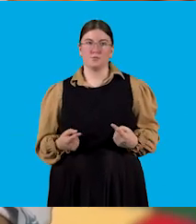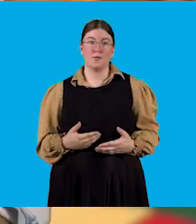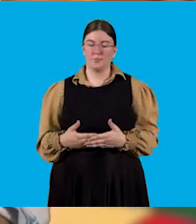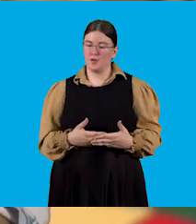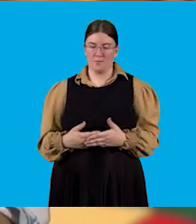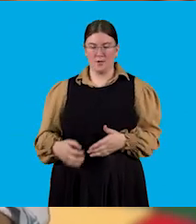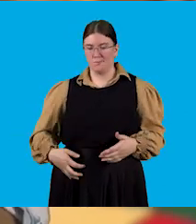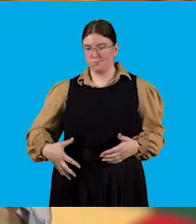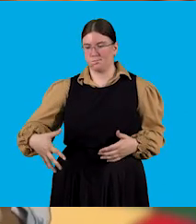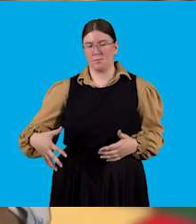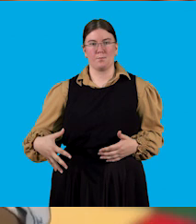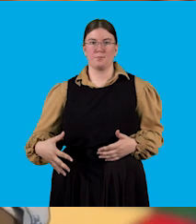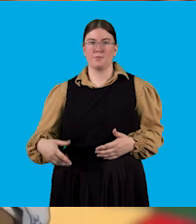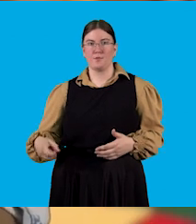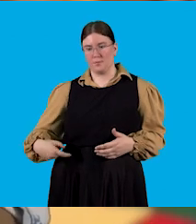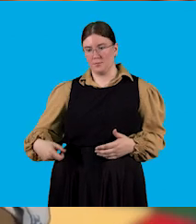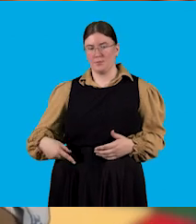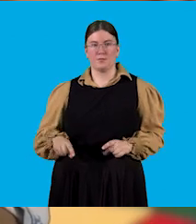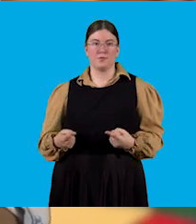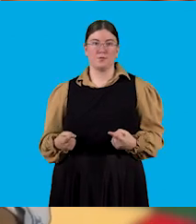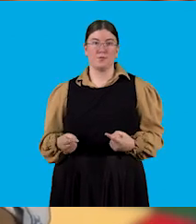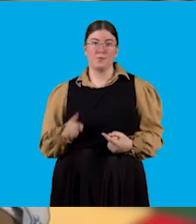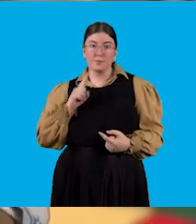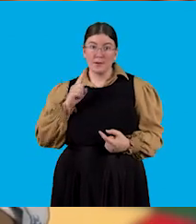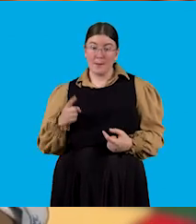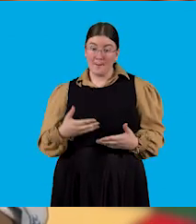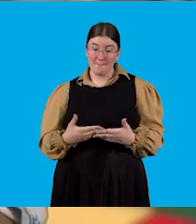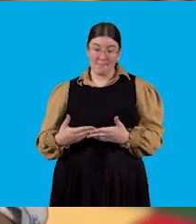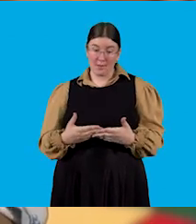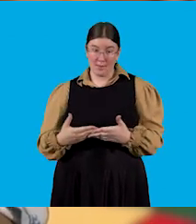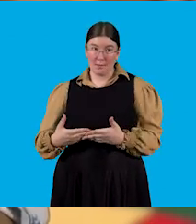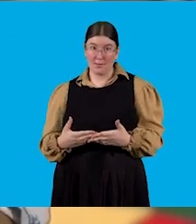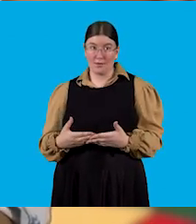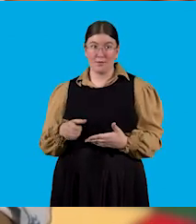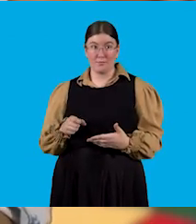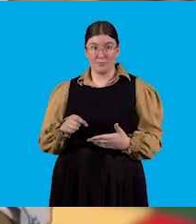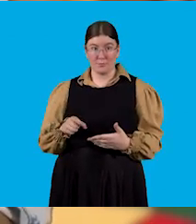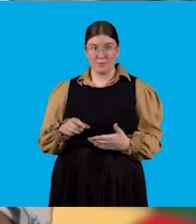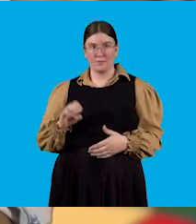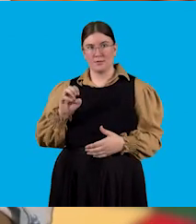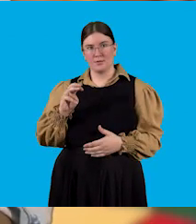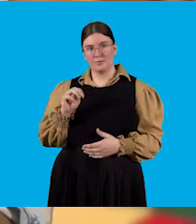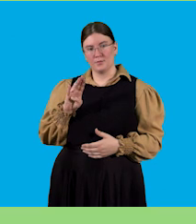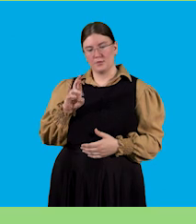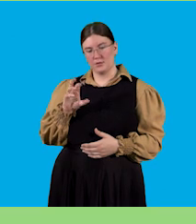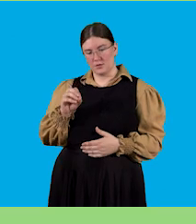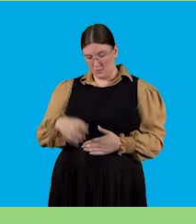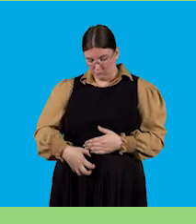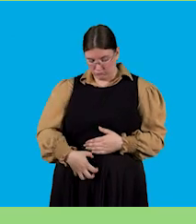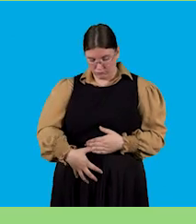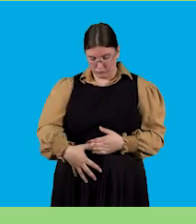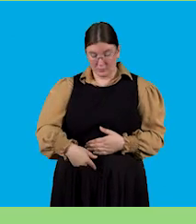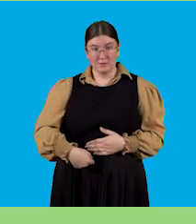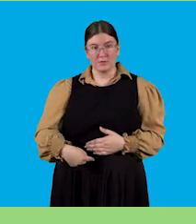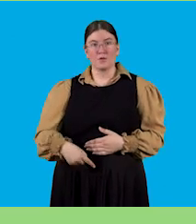A baby or an embryo that later develops into a fetus grows well in